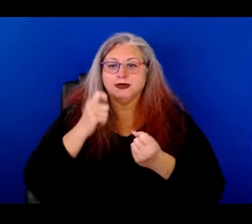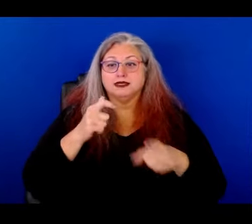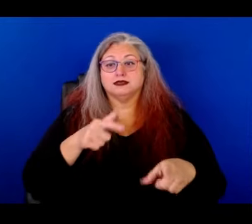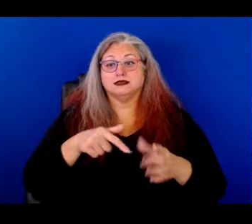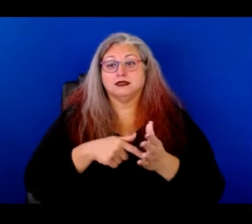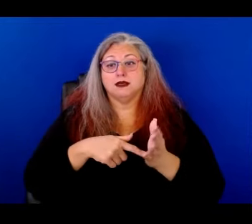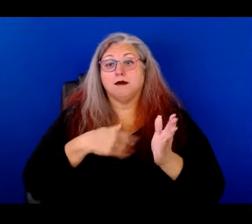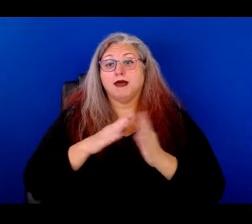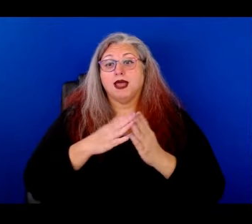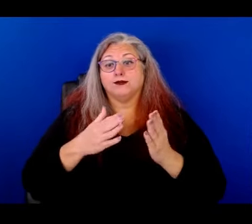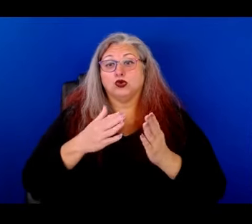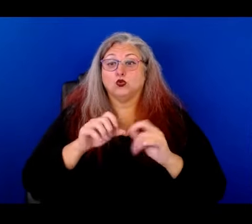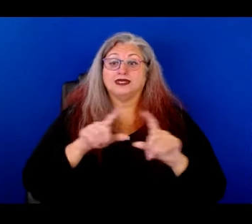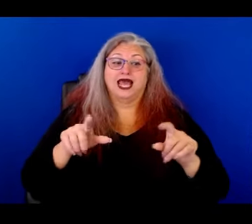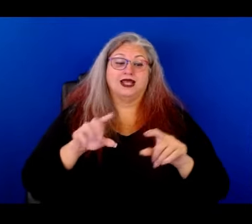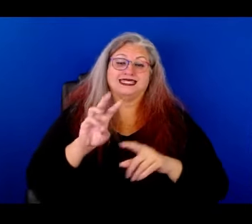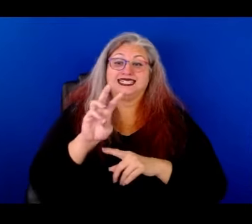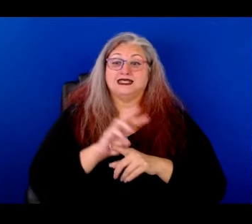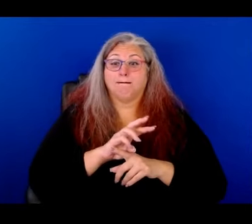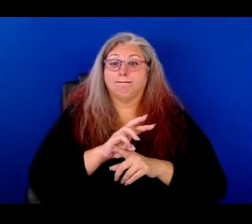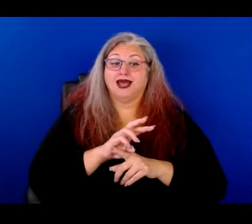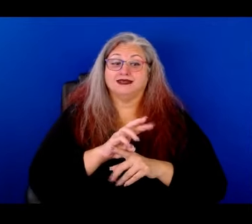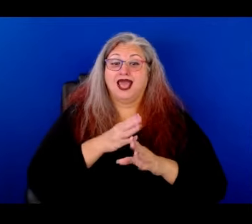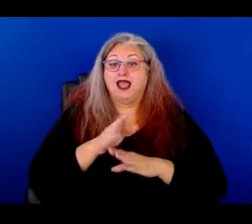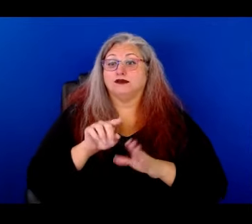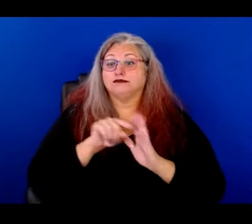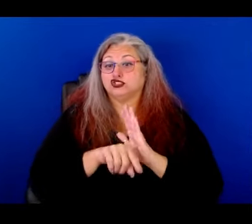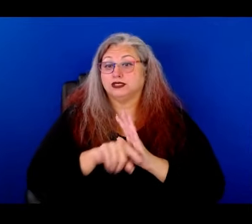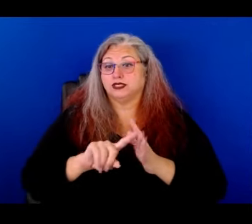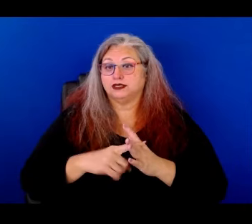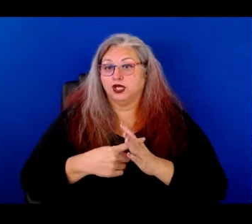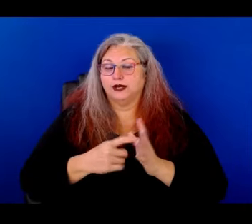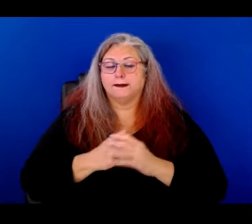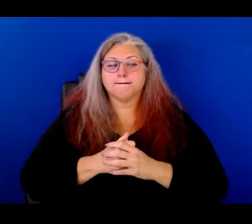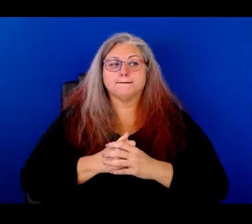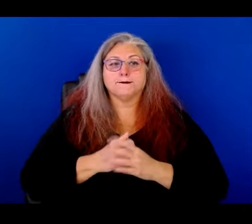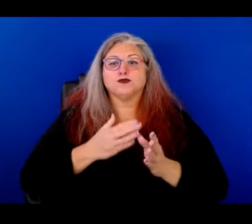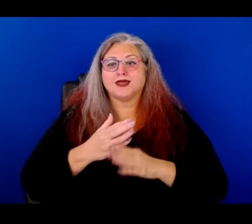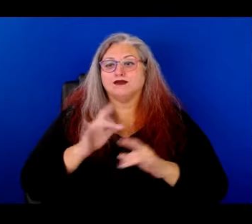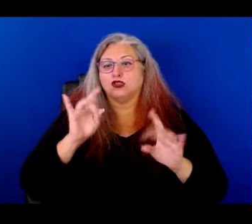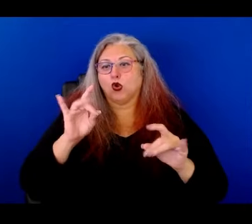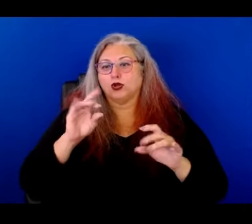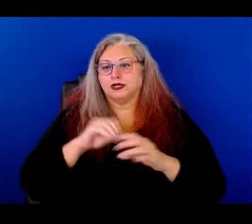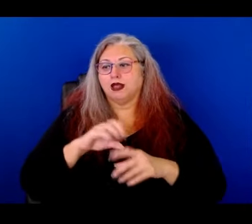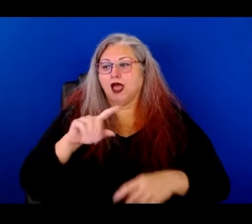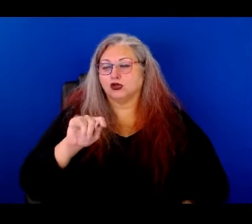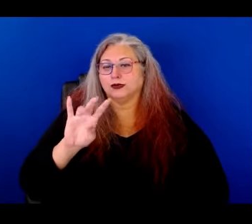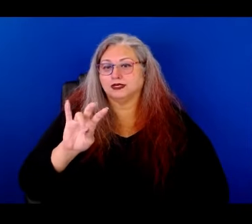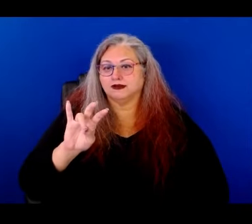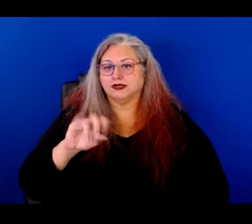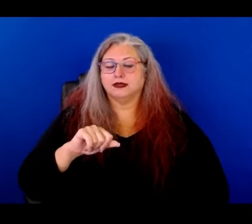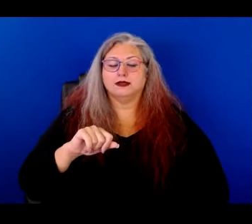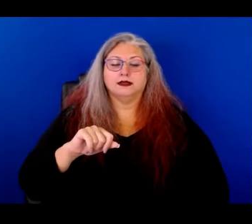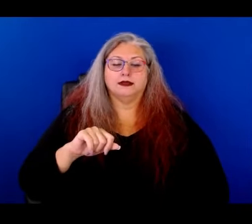book came out 6 months into the genocide. And after the horrors of October 7th,